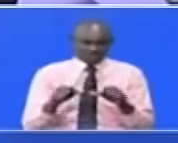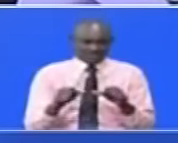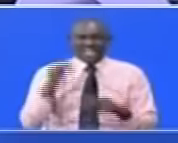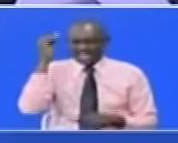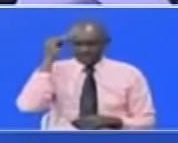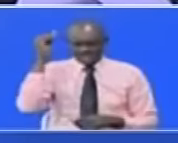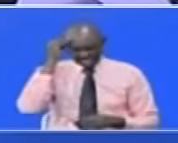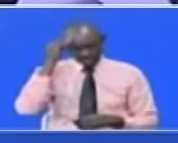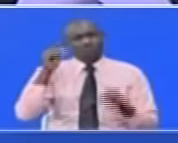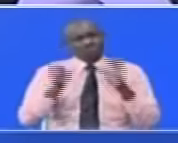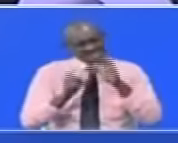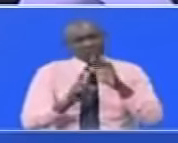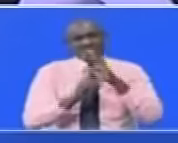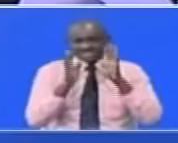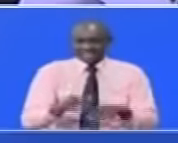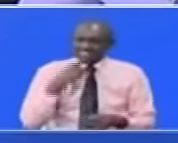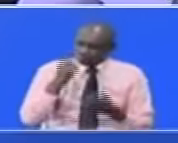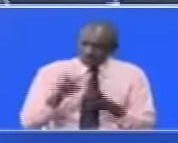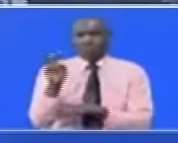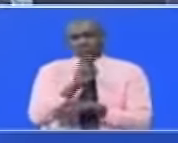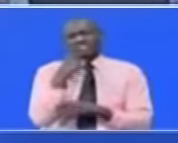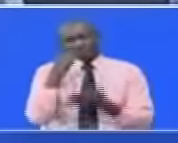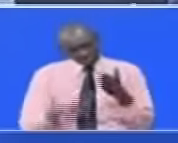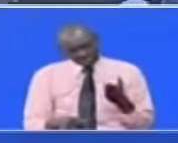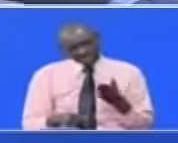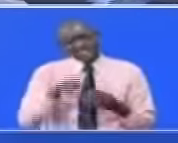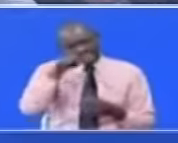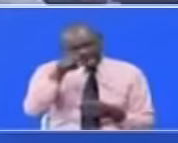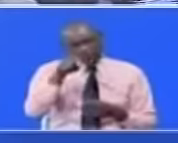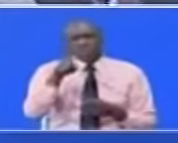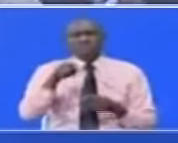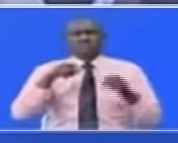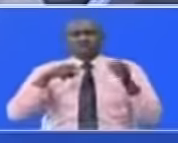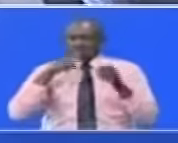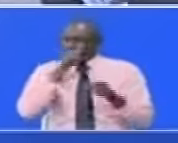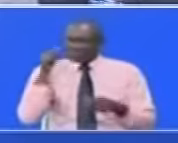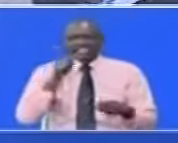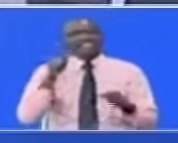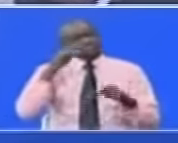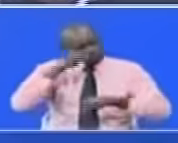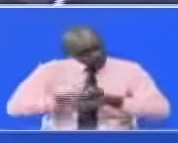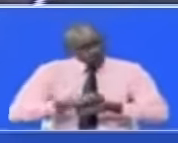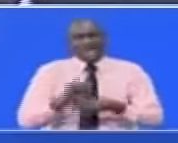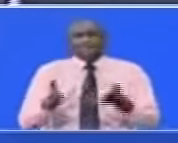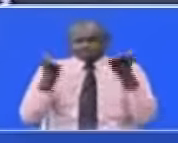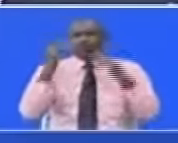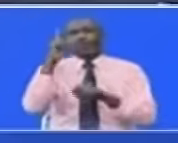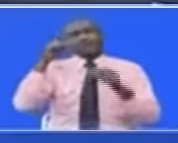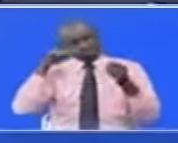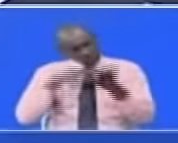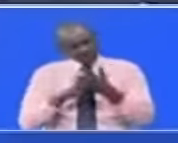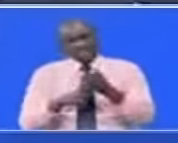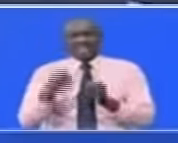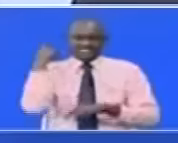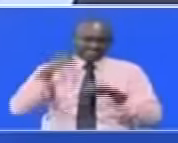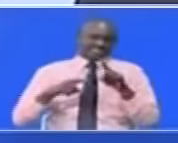Education Cabinet Secretary Dr. Fred Matiang'i observed that the mean score performance among private school candidates improved by 1 point compared to last